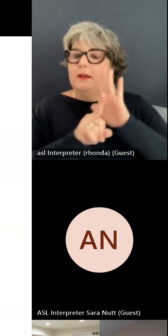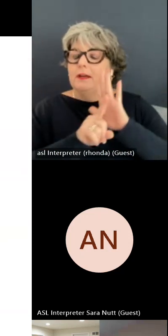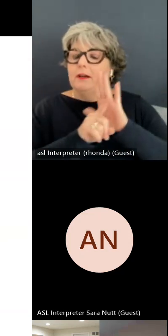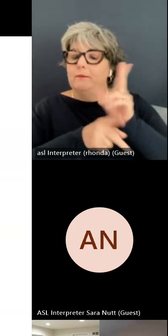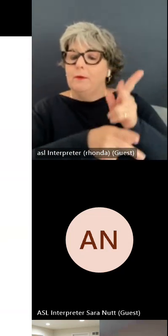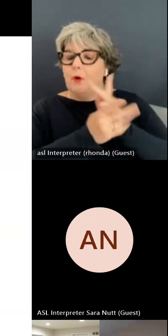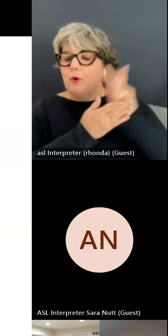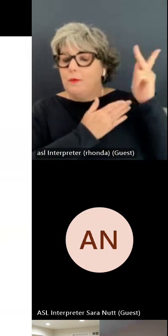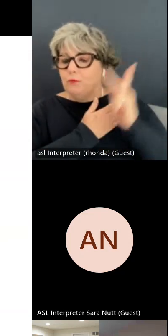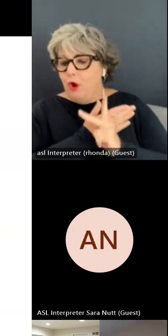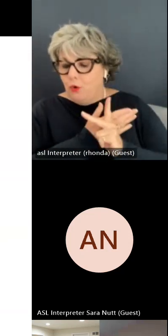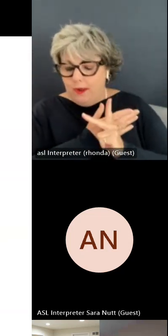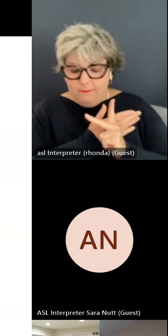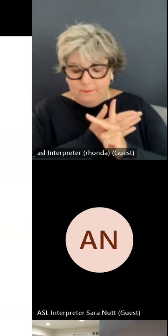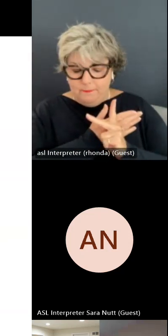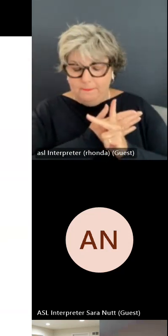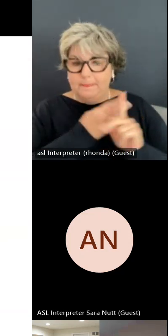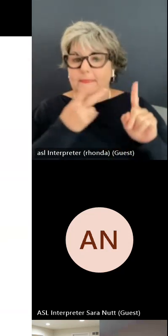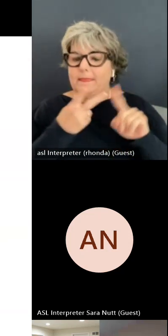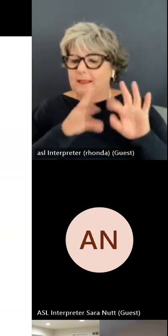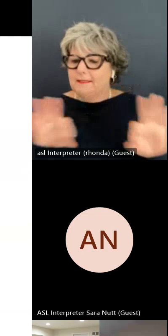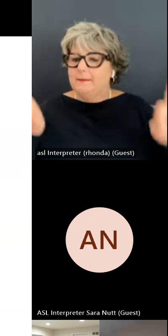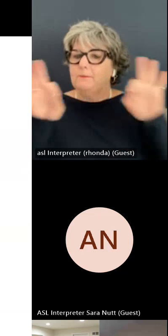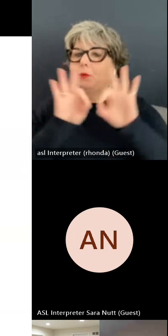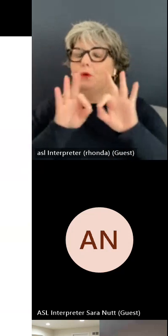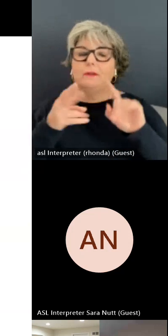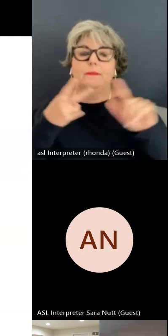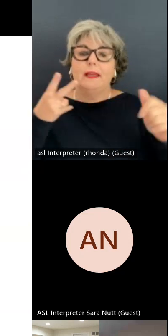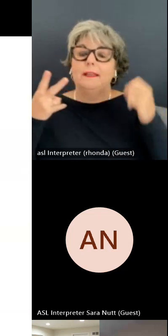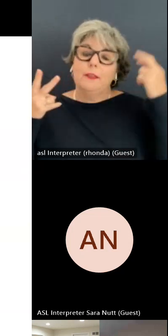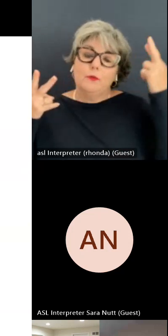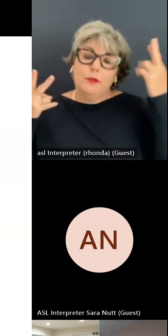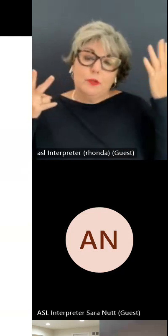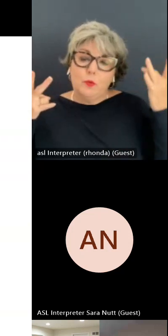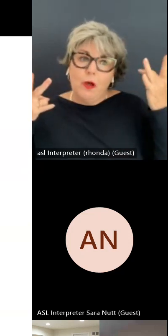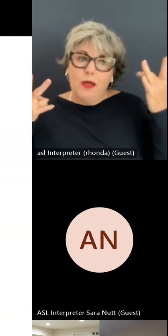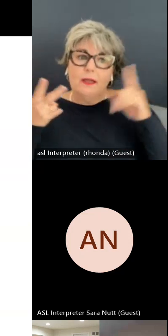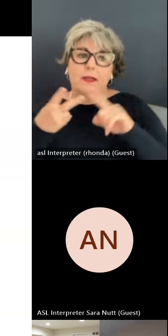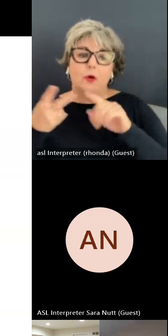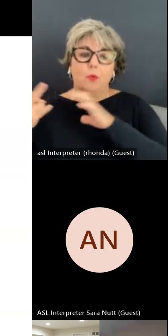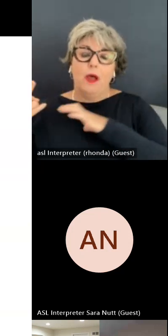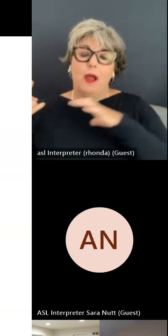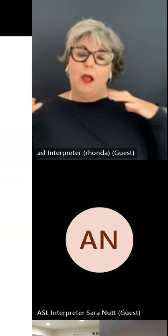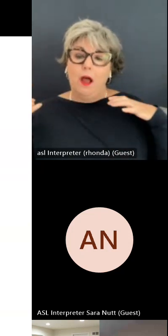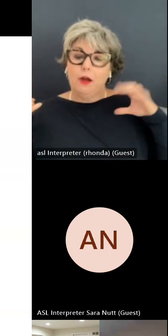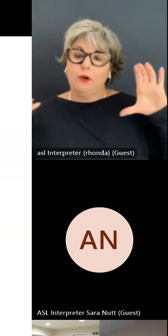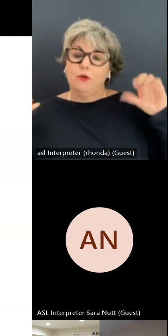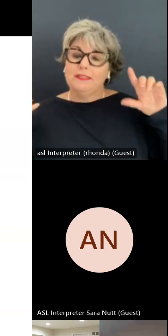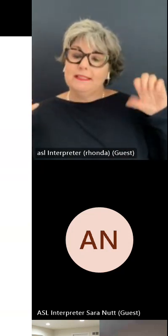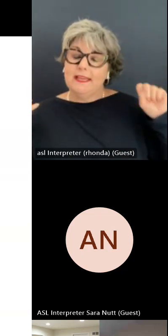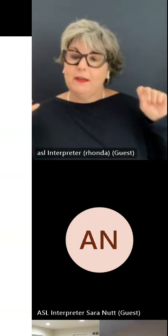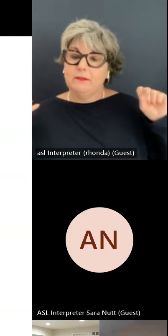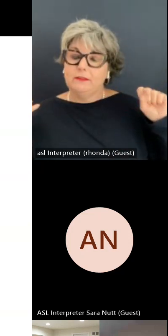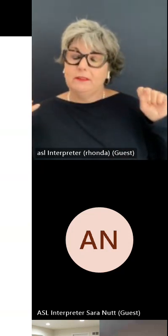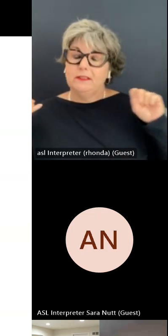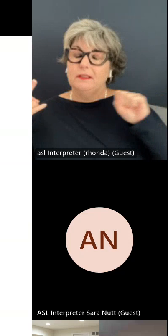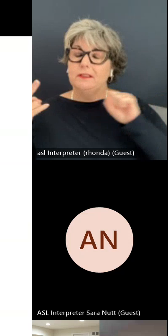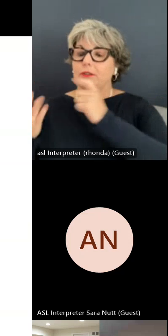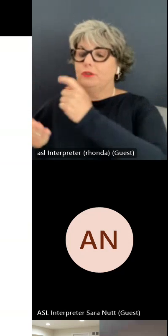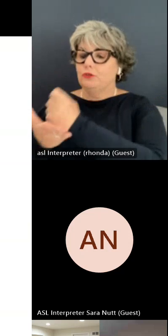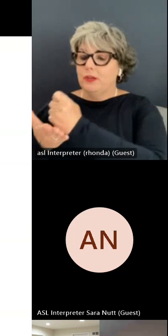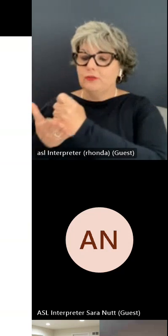program. That's really, really important. There's another reason, though, too, why Congress cares. So Treasury cares and